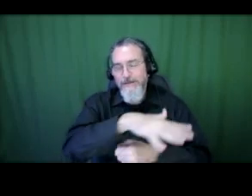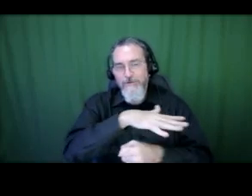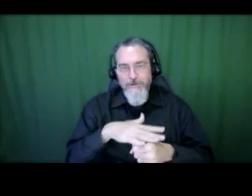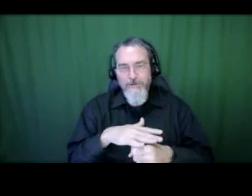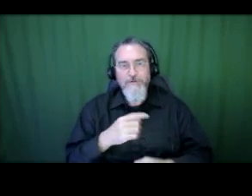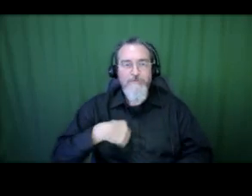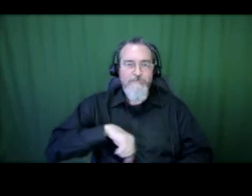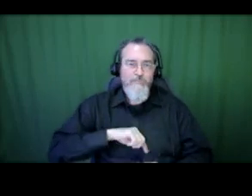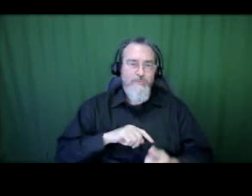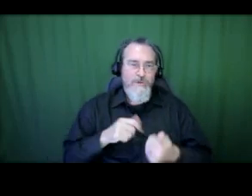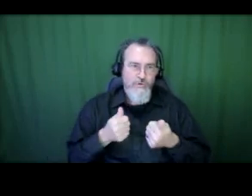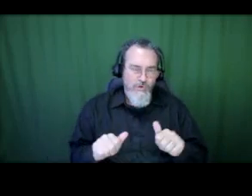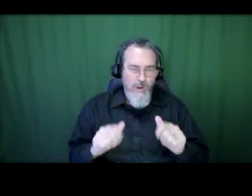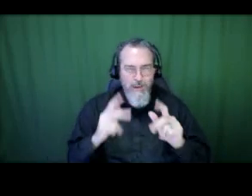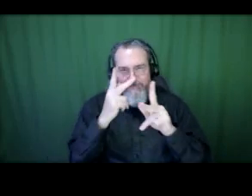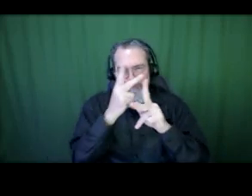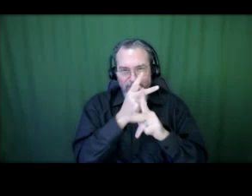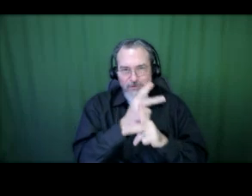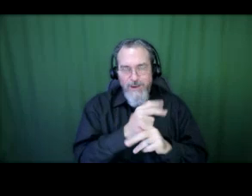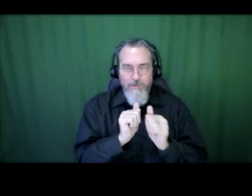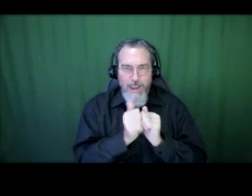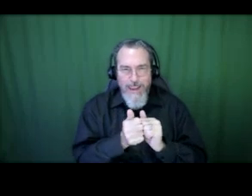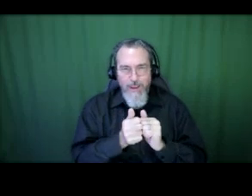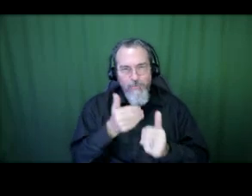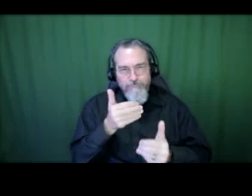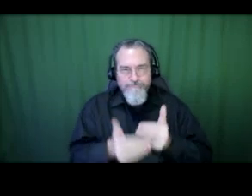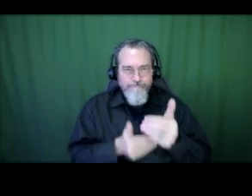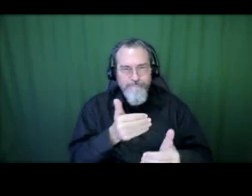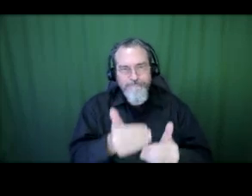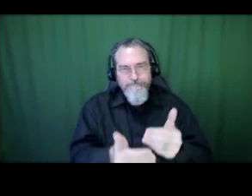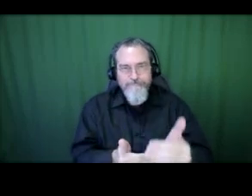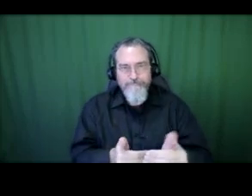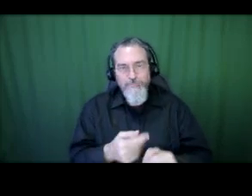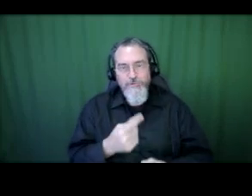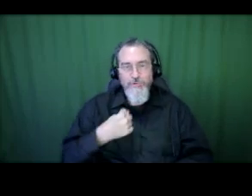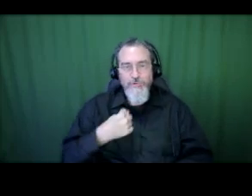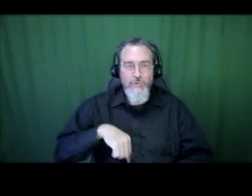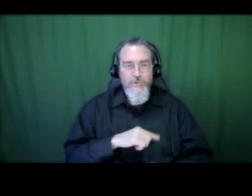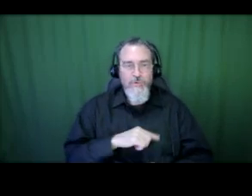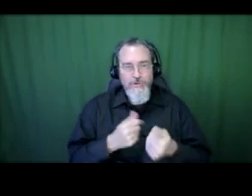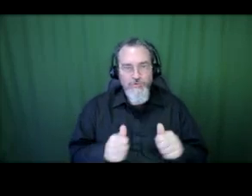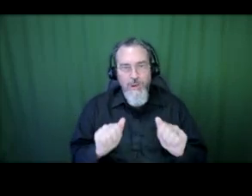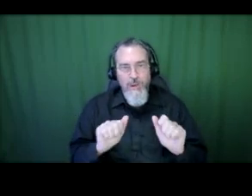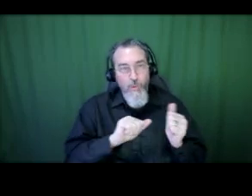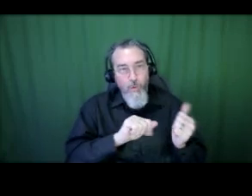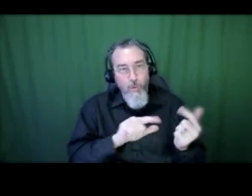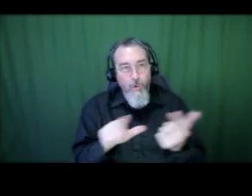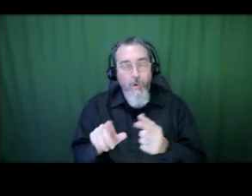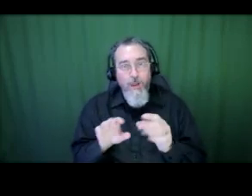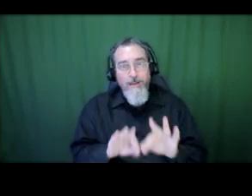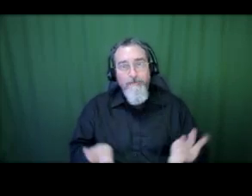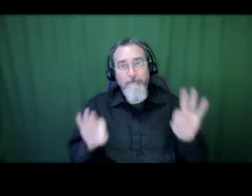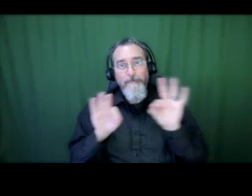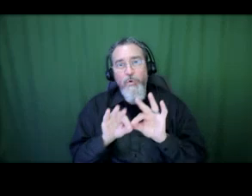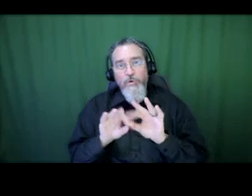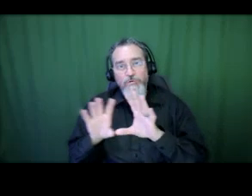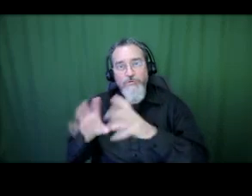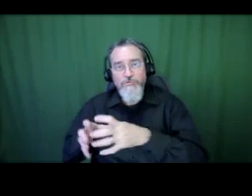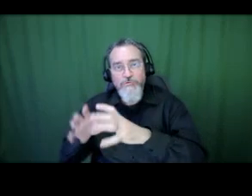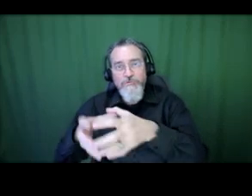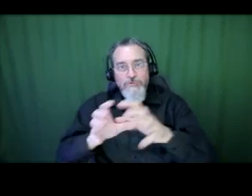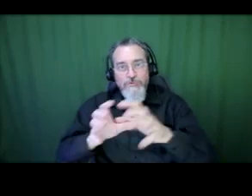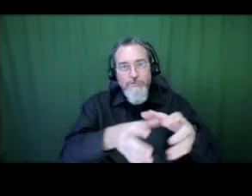forward, right? And so by convening, as a convener, getting all the heavy players in the room, the public, the private, nonprofit, tribal,